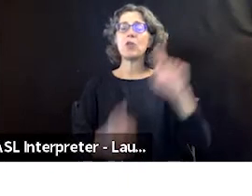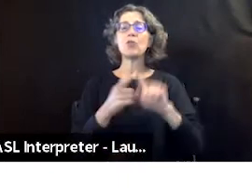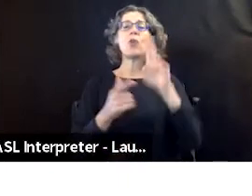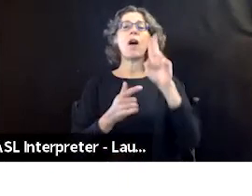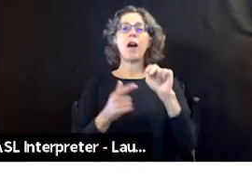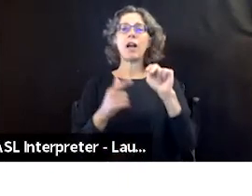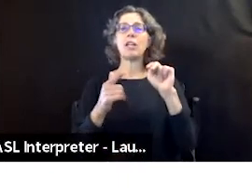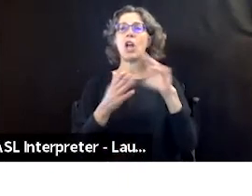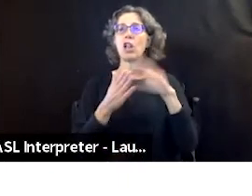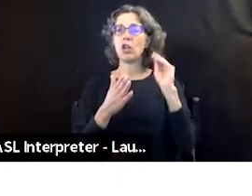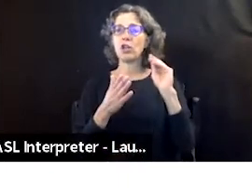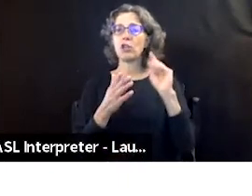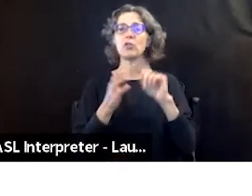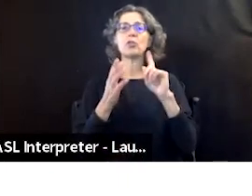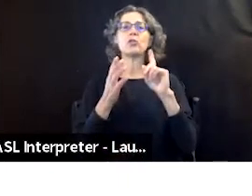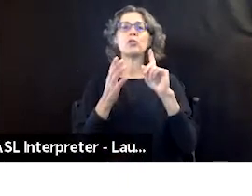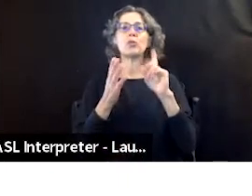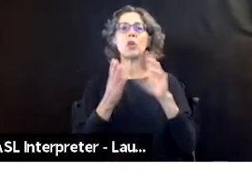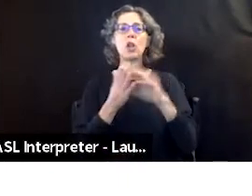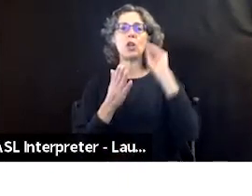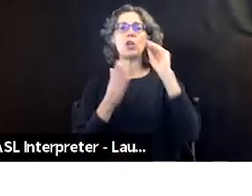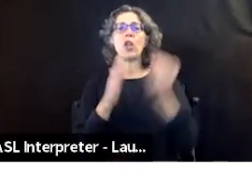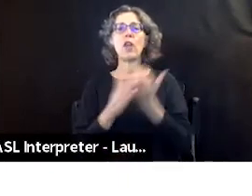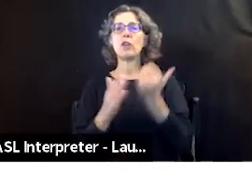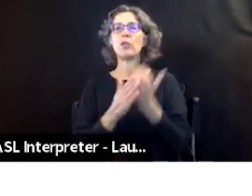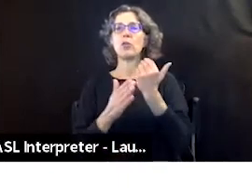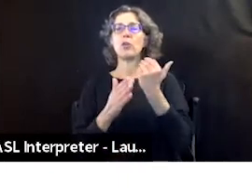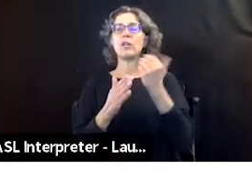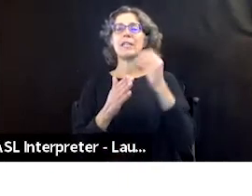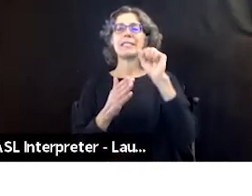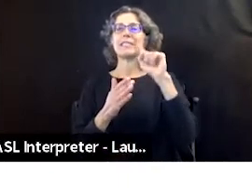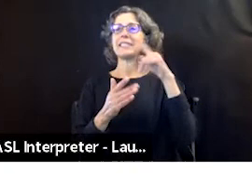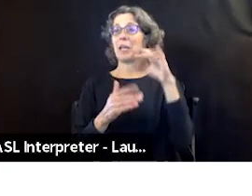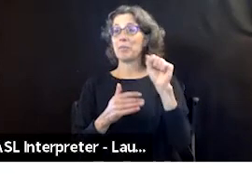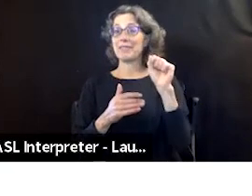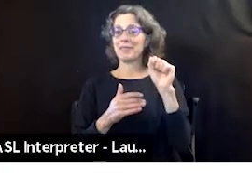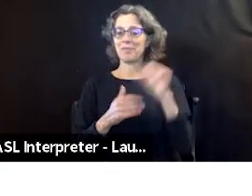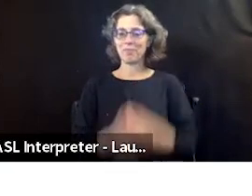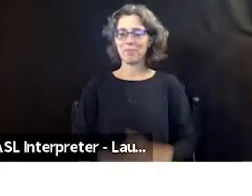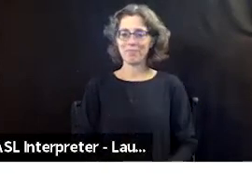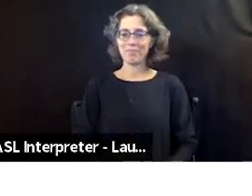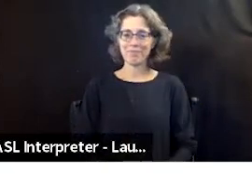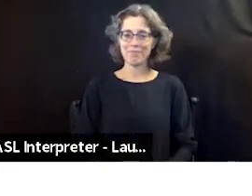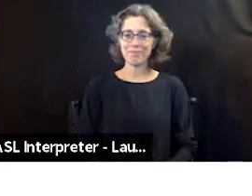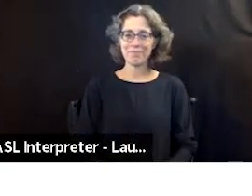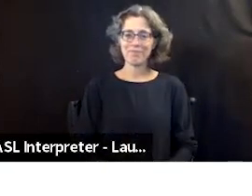taught and taking some of these next steps. Sally? This is